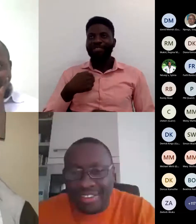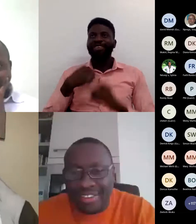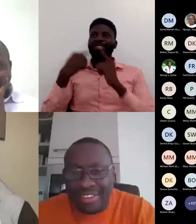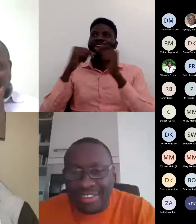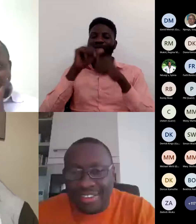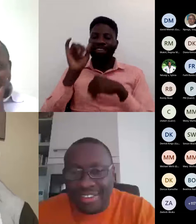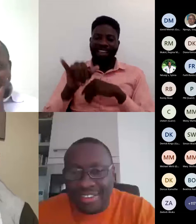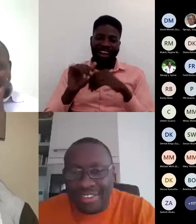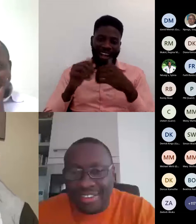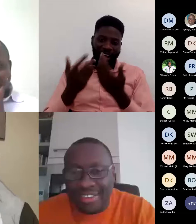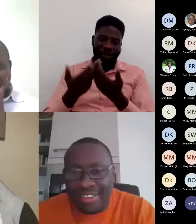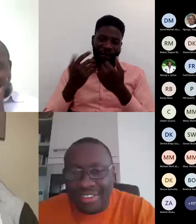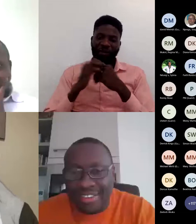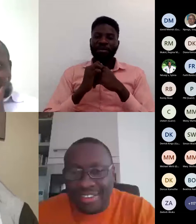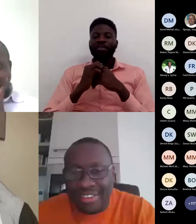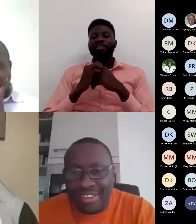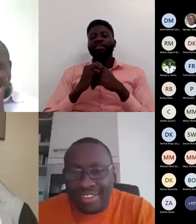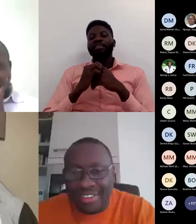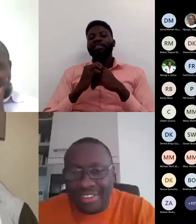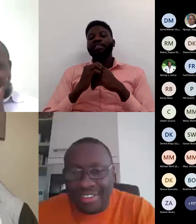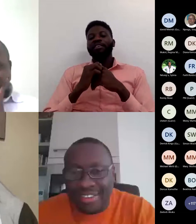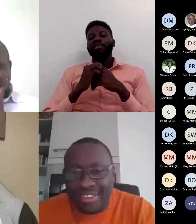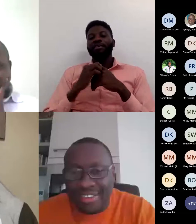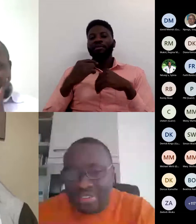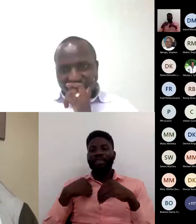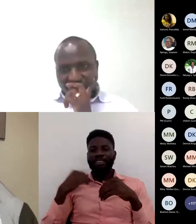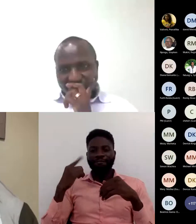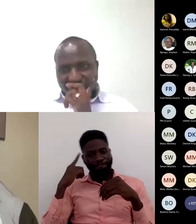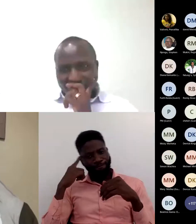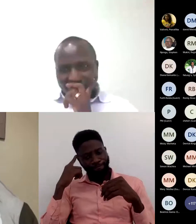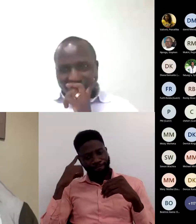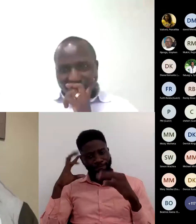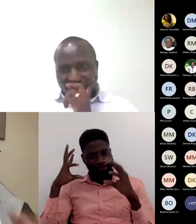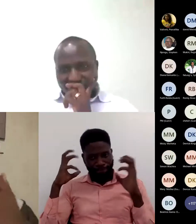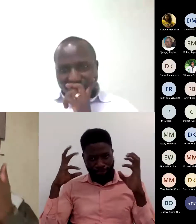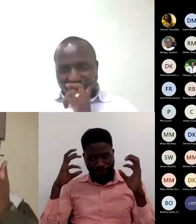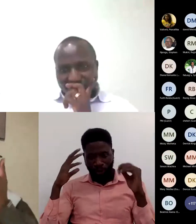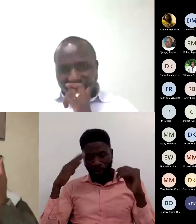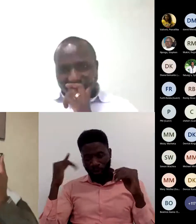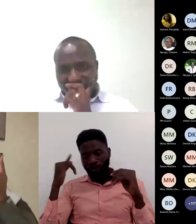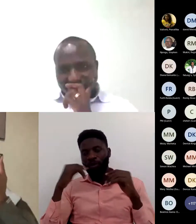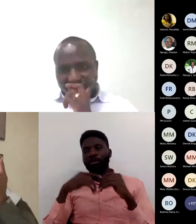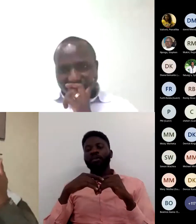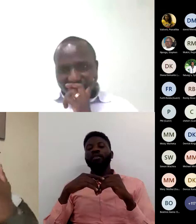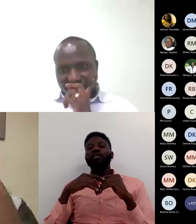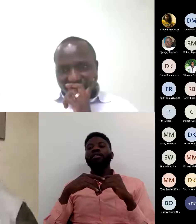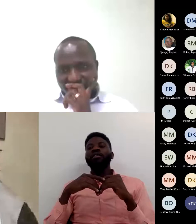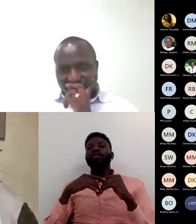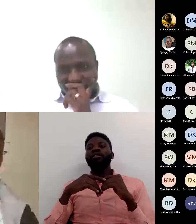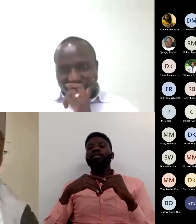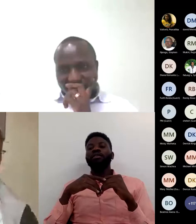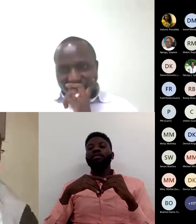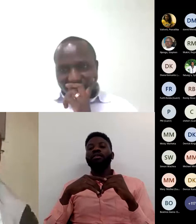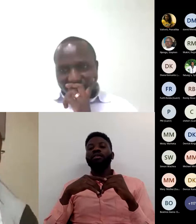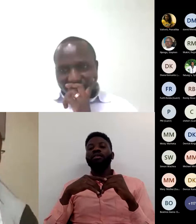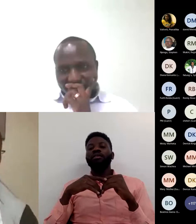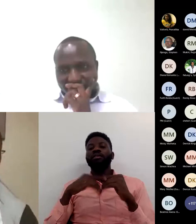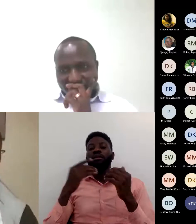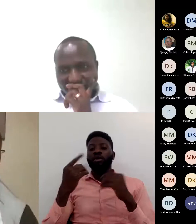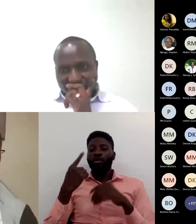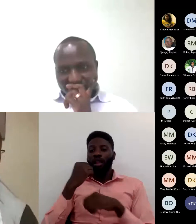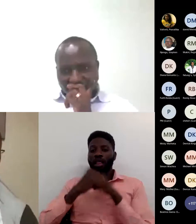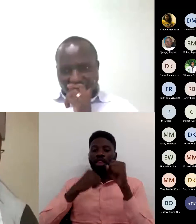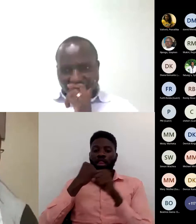this? And the reason I struggled is it's probably not until 1 year ago that I